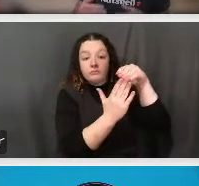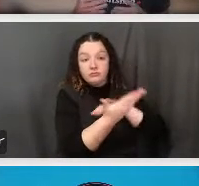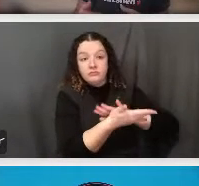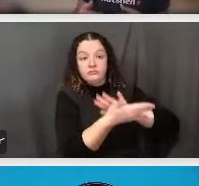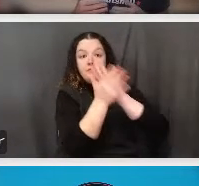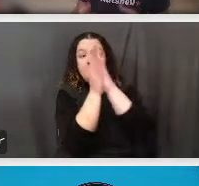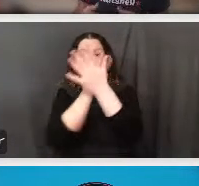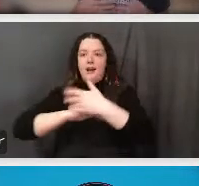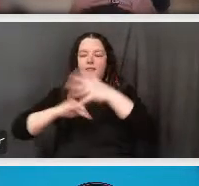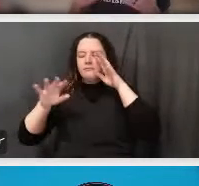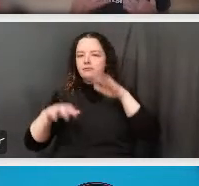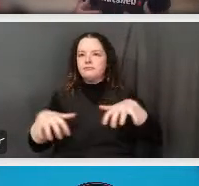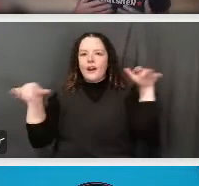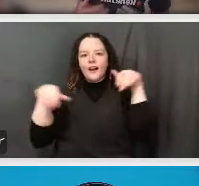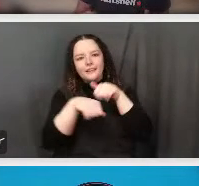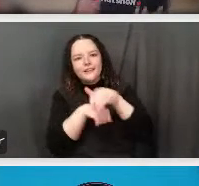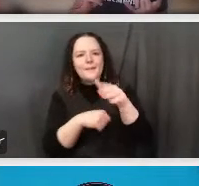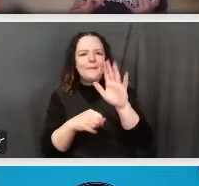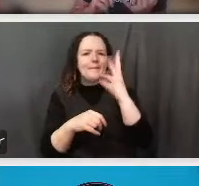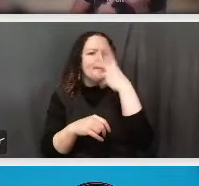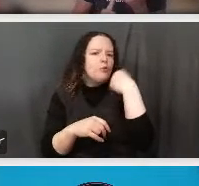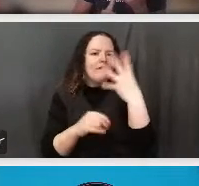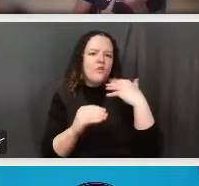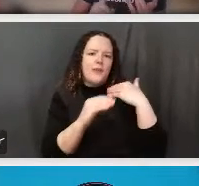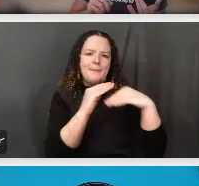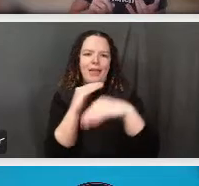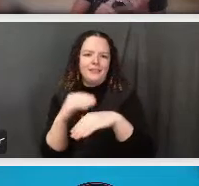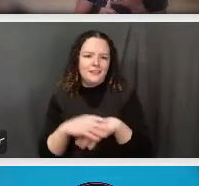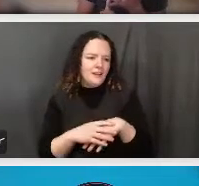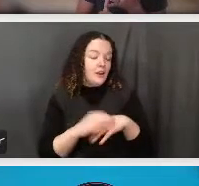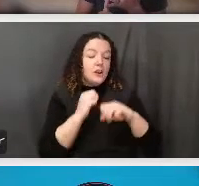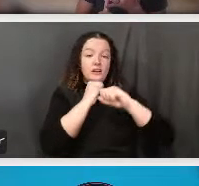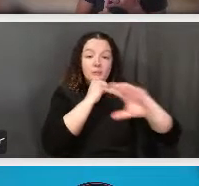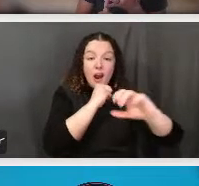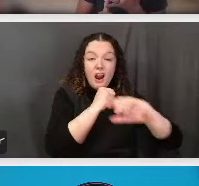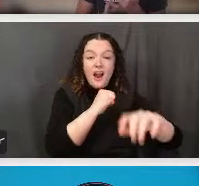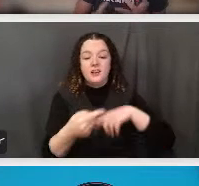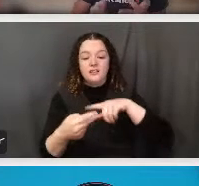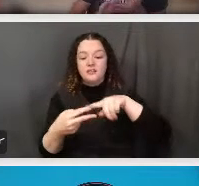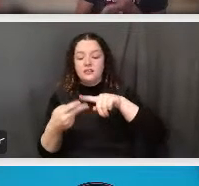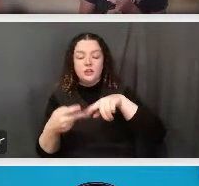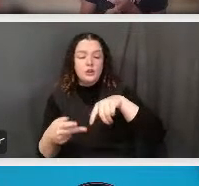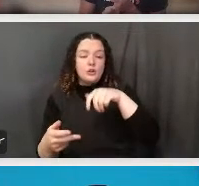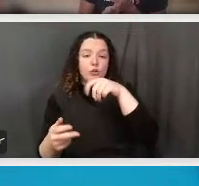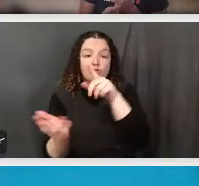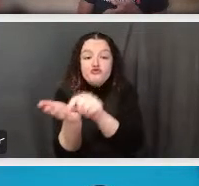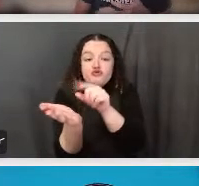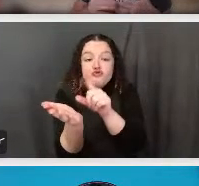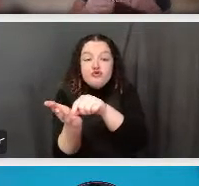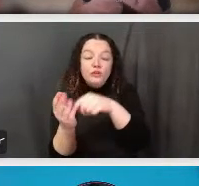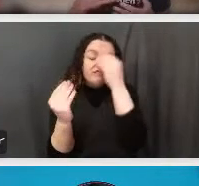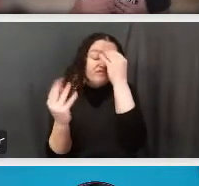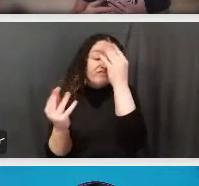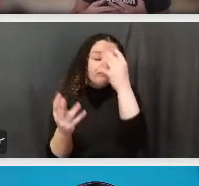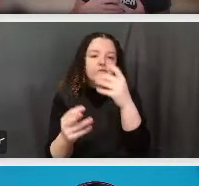send them beautifully designed email marketing, whether it's broadcast emails, newsletter emails on a regular basis, or drip sequences for some of